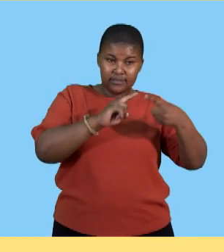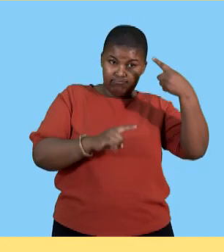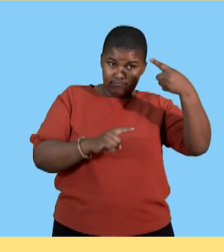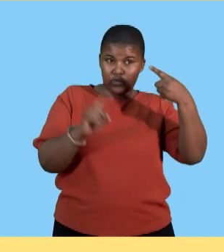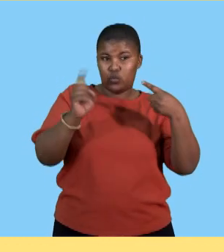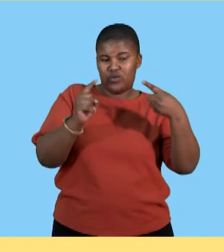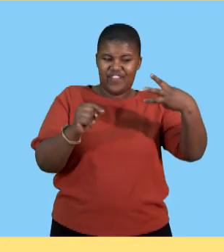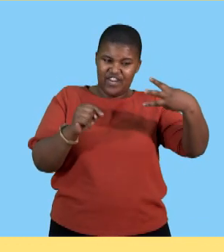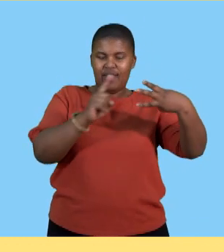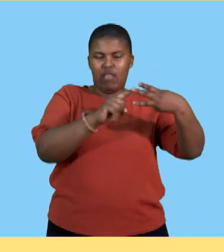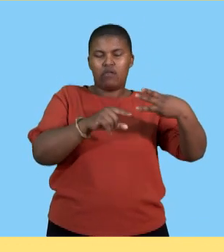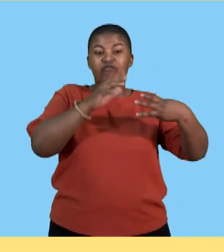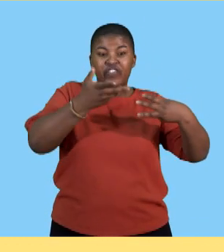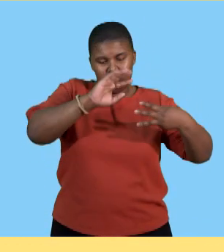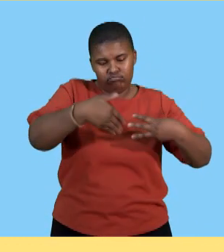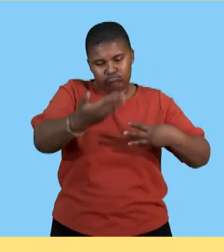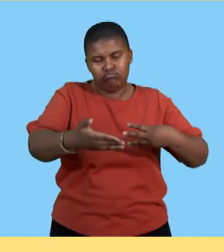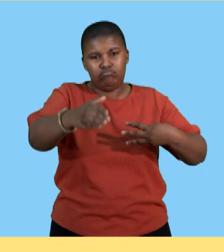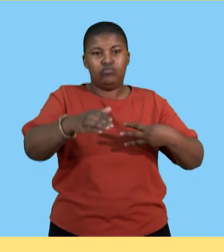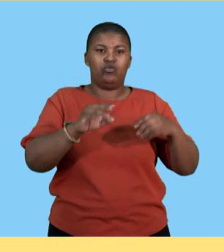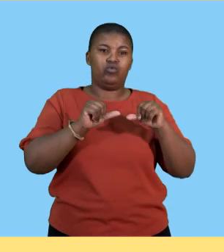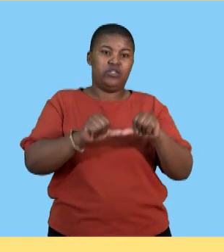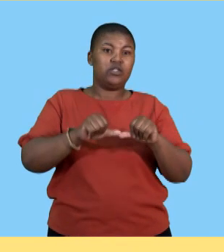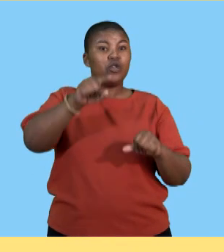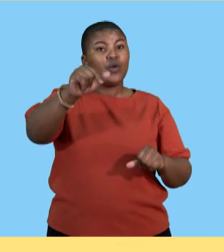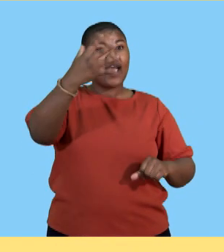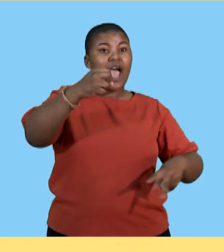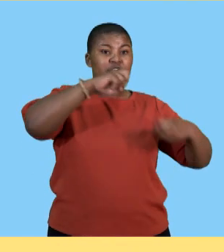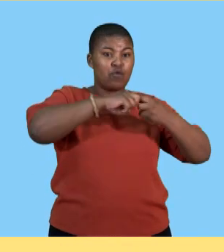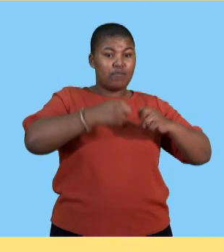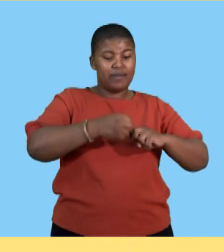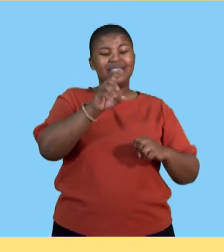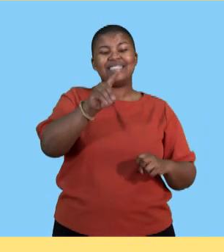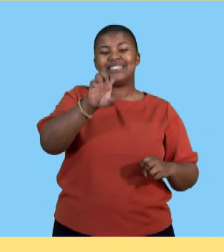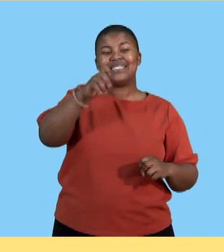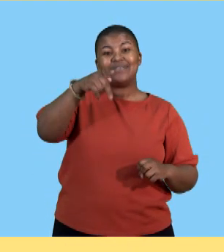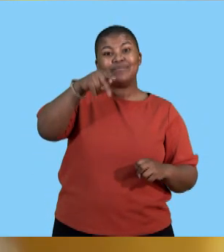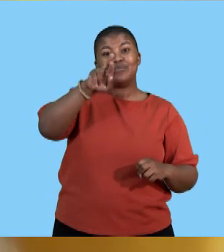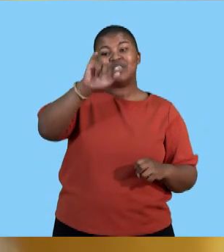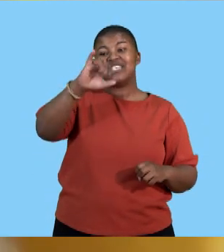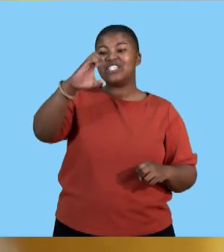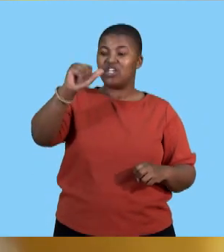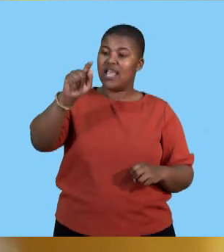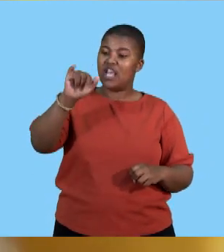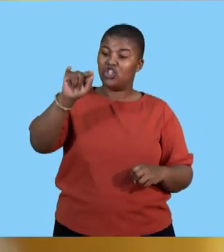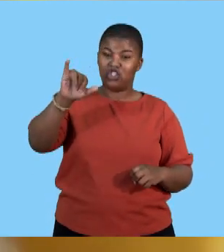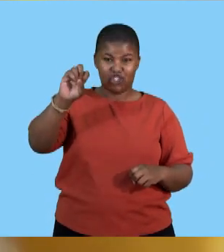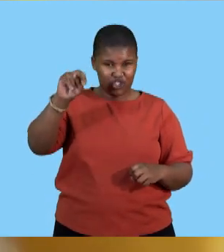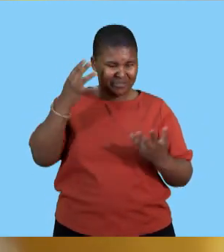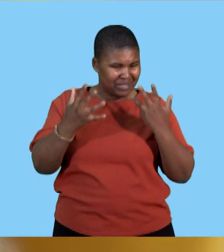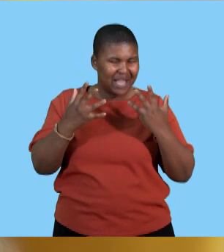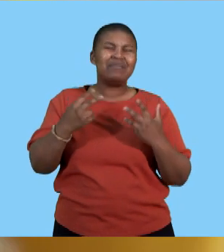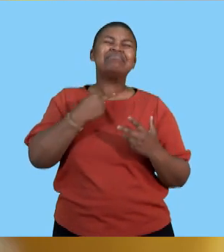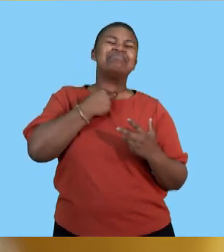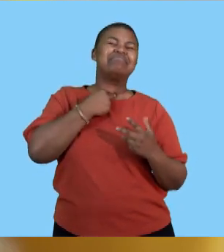to focus firstly on these 3 adjustments. If you have a problem with depreciation, today we're going to